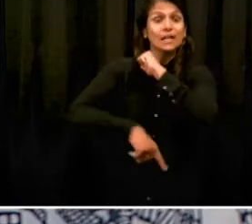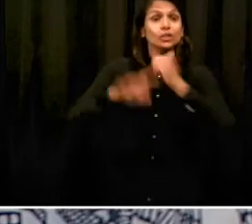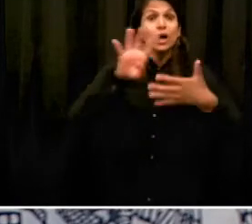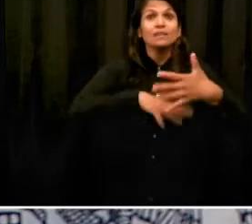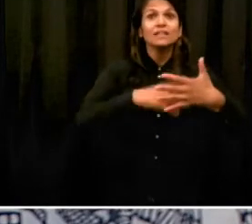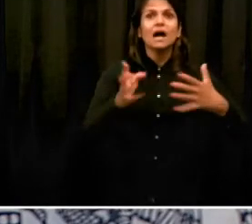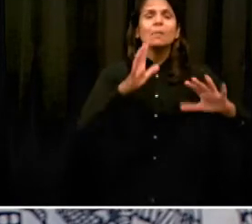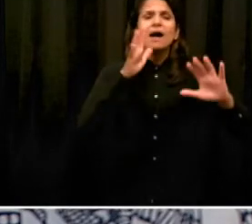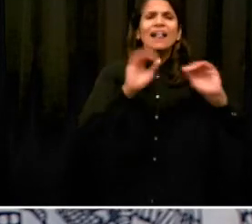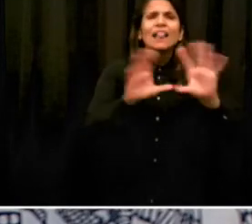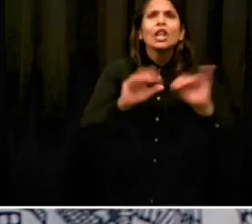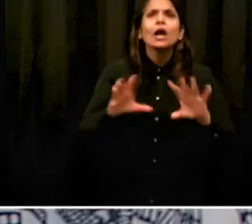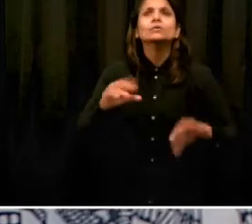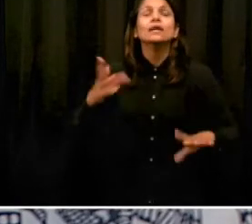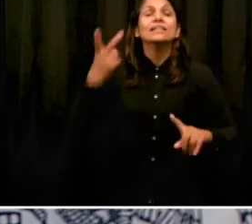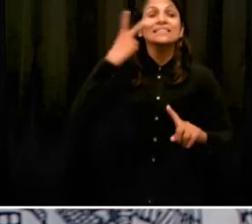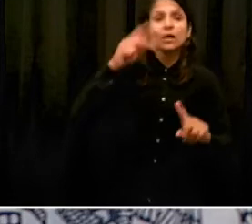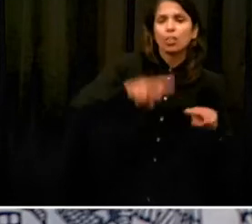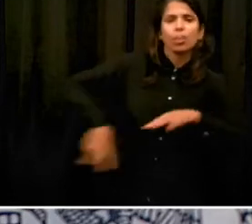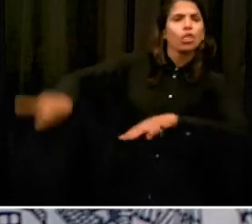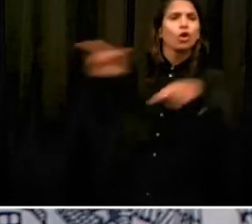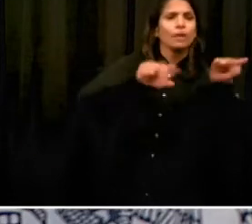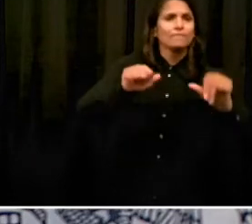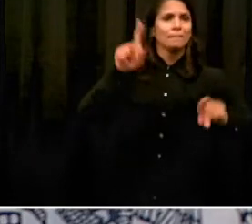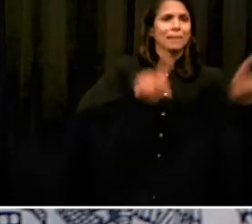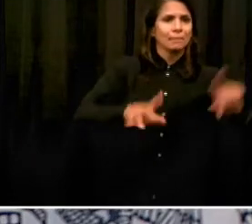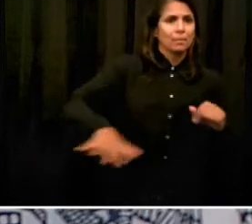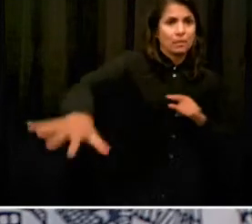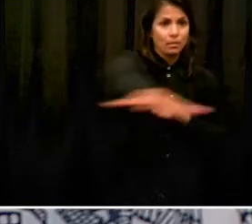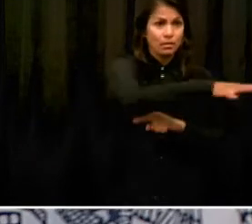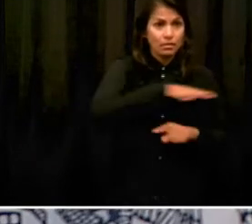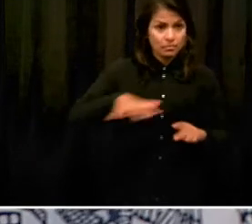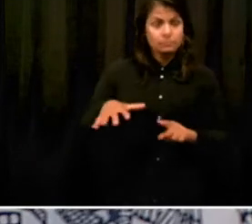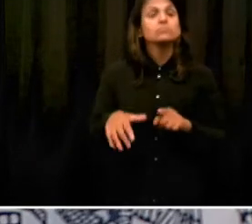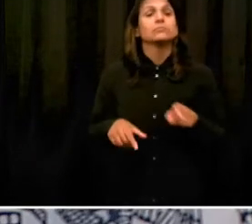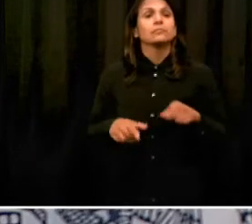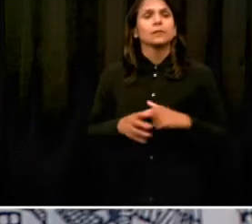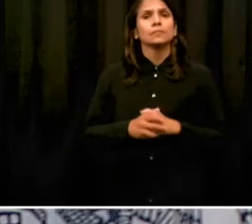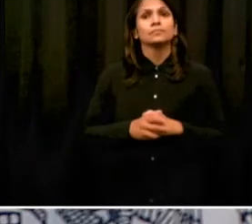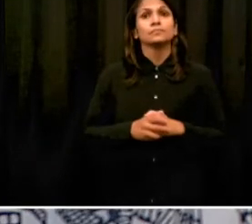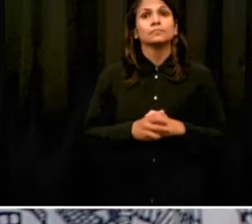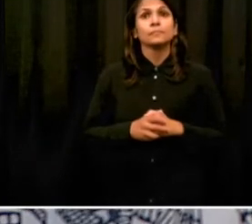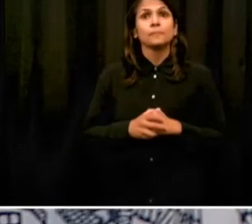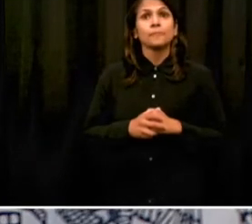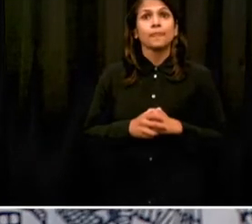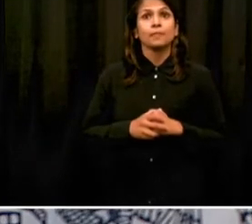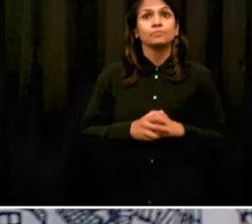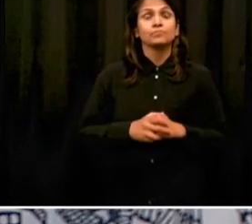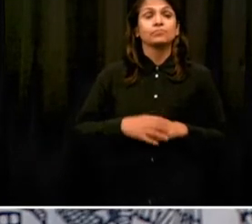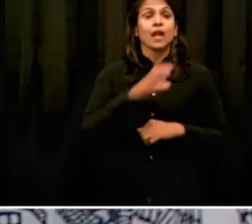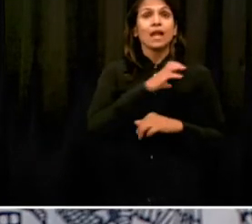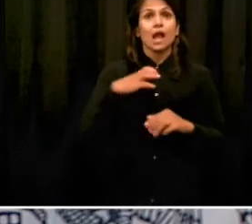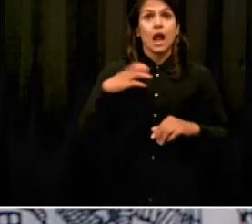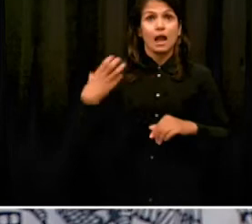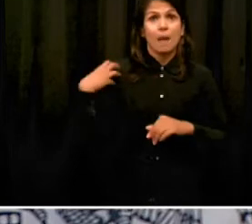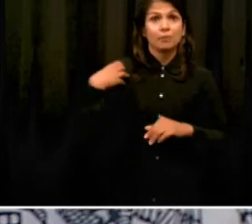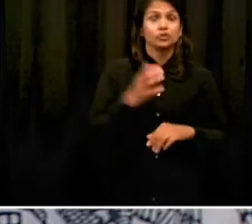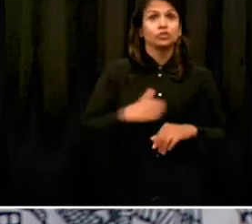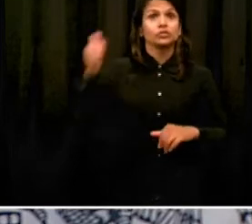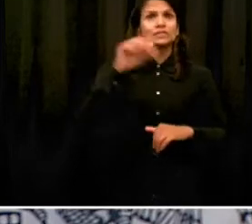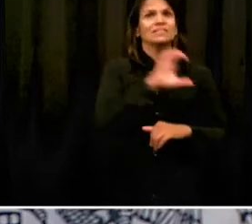three of the police commissioners that I have had the honor of working with, all of them have said that we needed